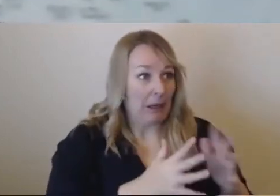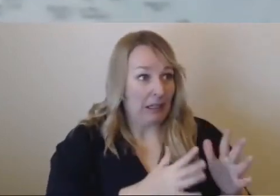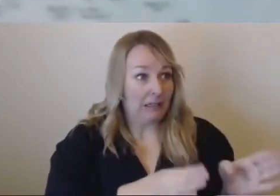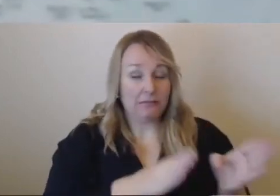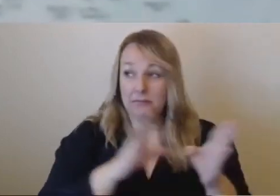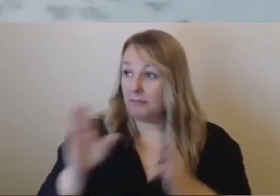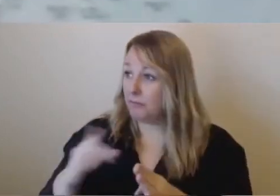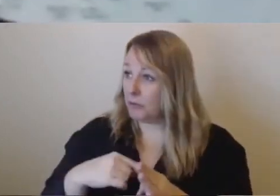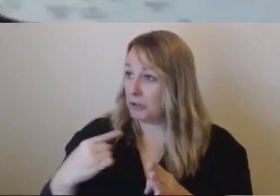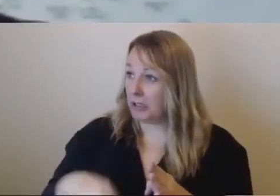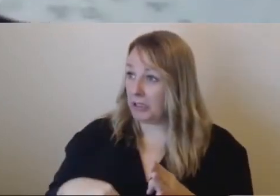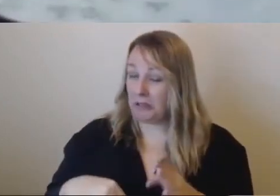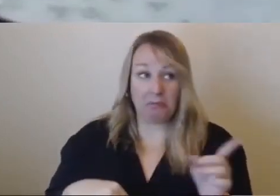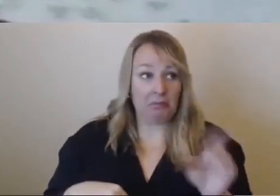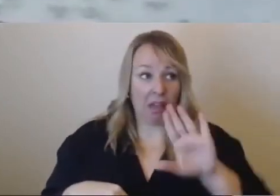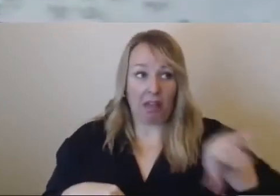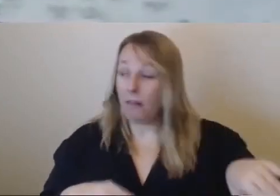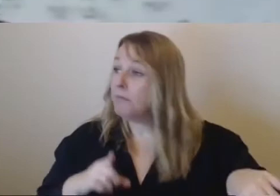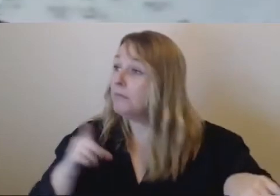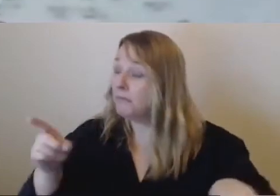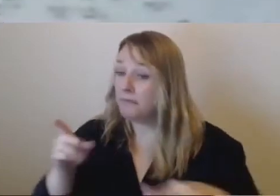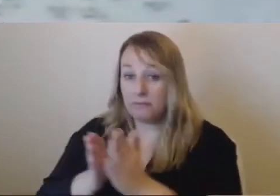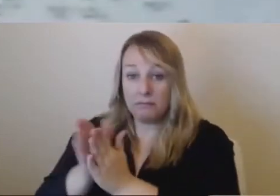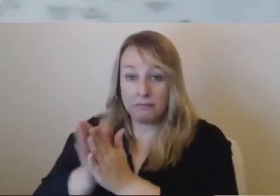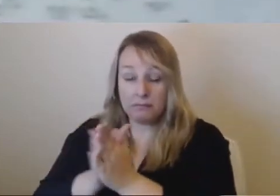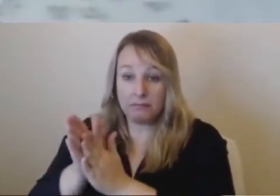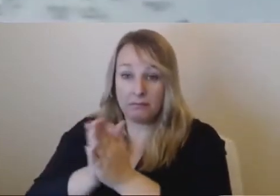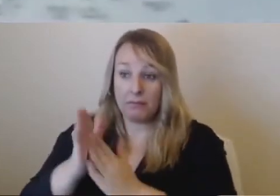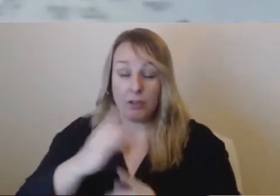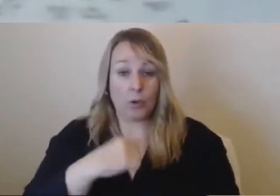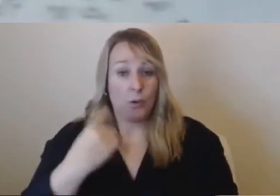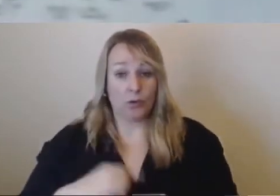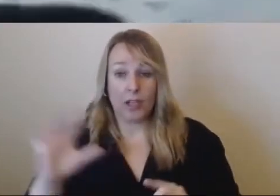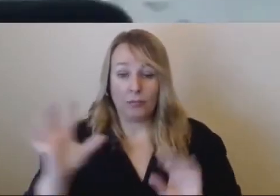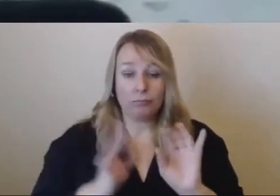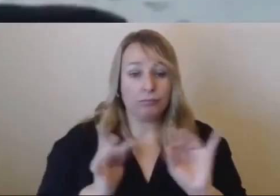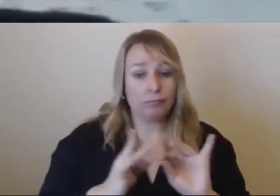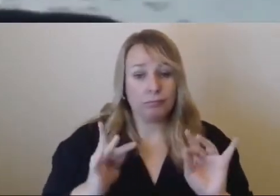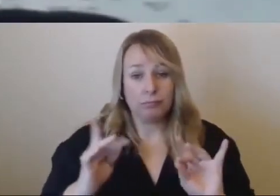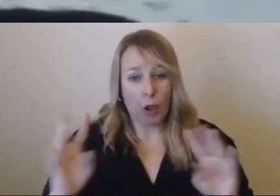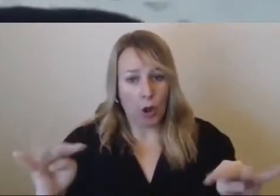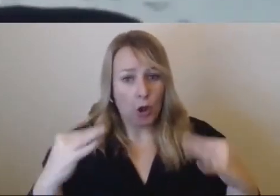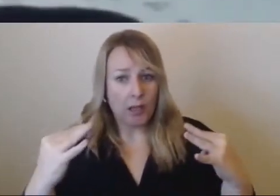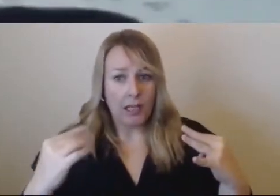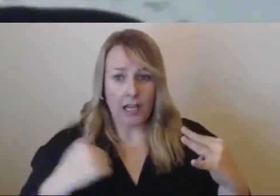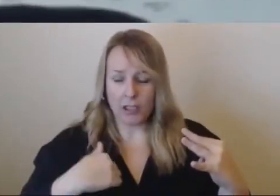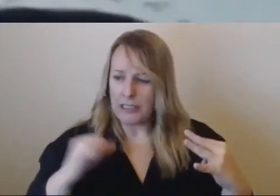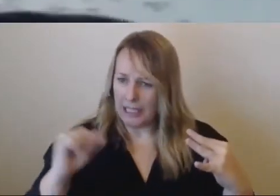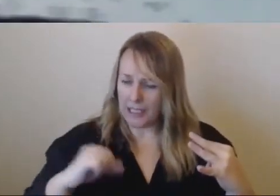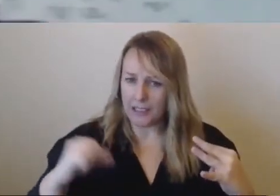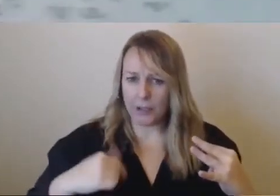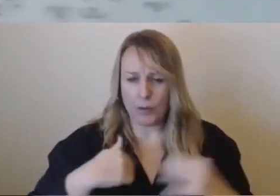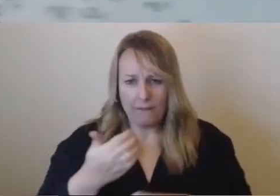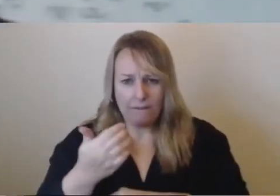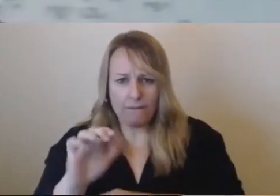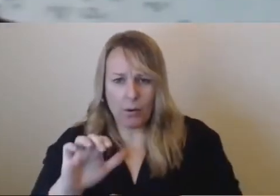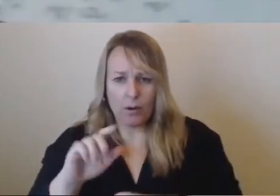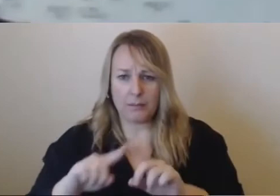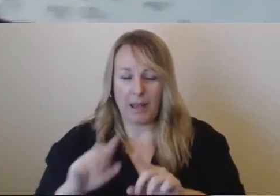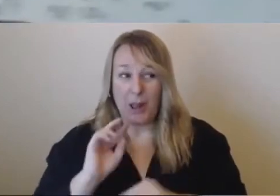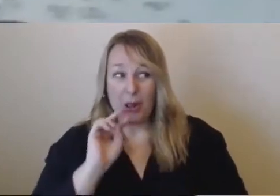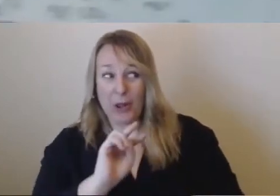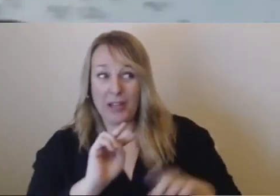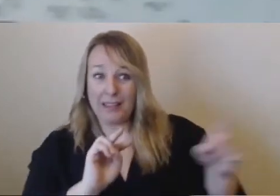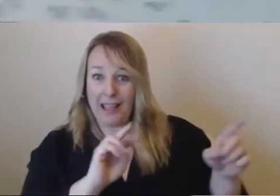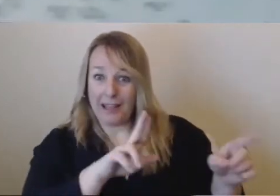the Chinese may have this rhetoric, look at us, we're strong-handed but orderly, and look at this public reality show meltdown, and